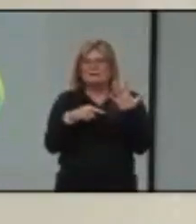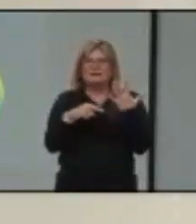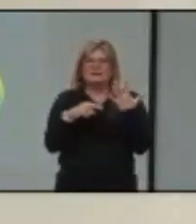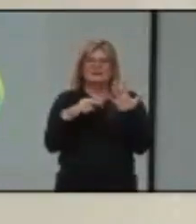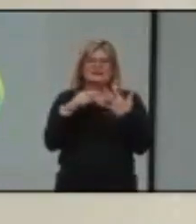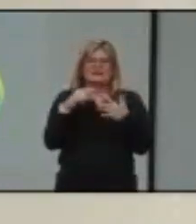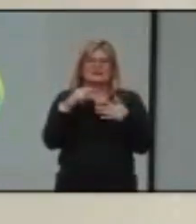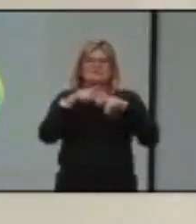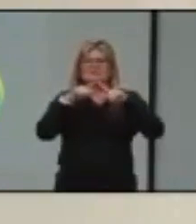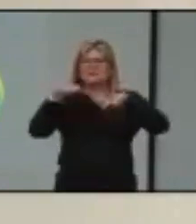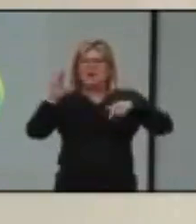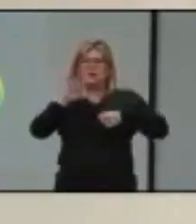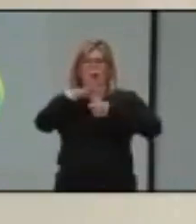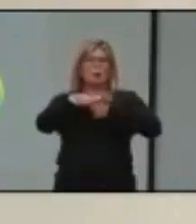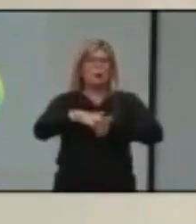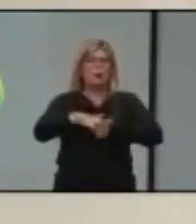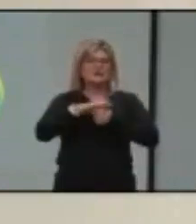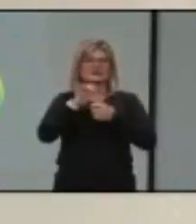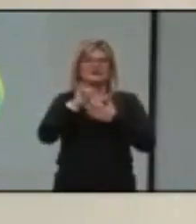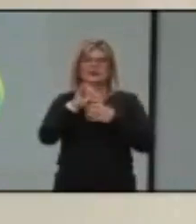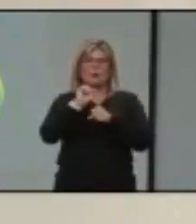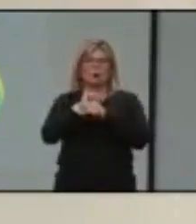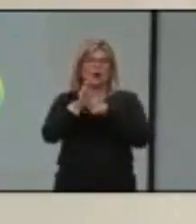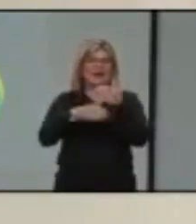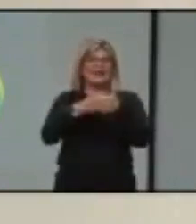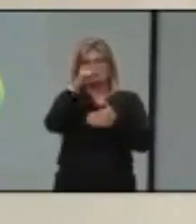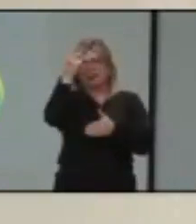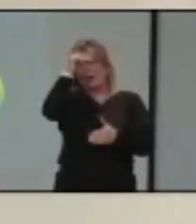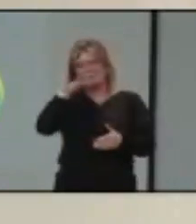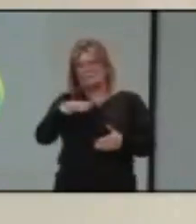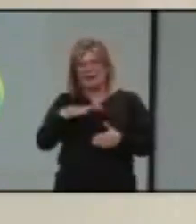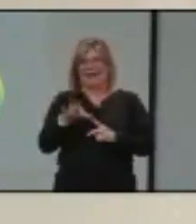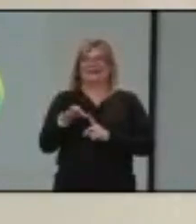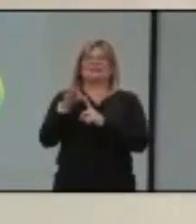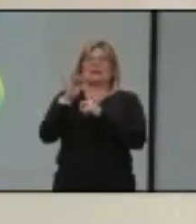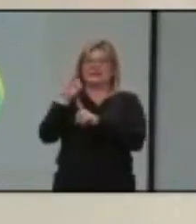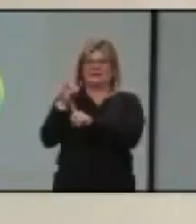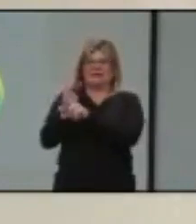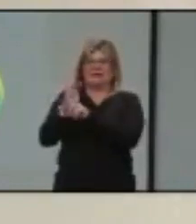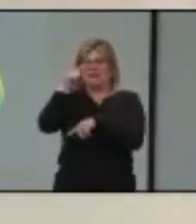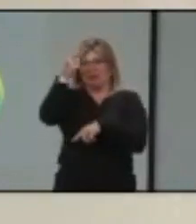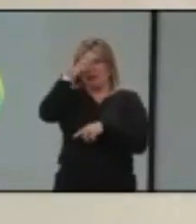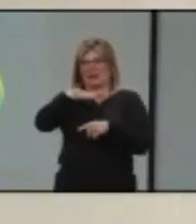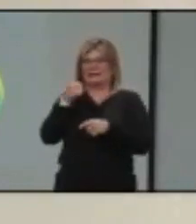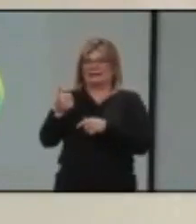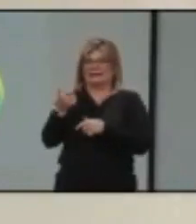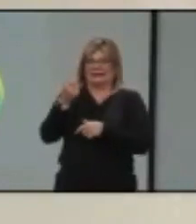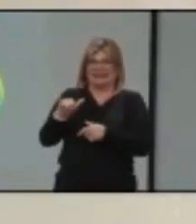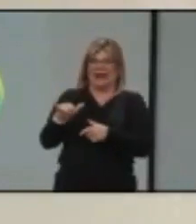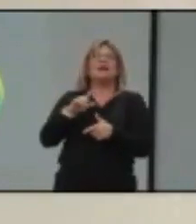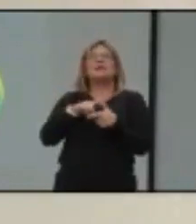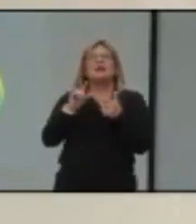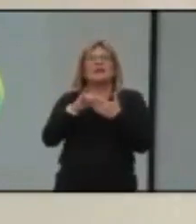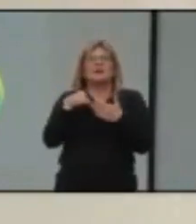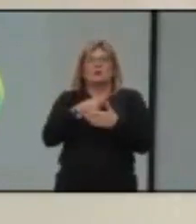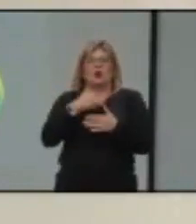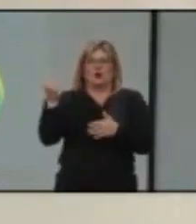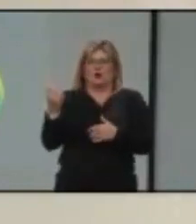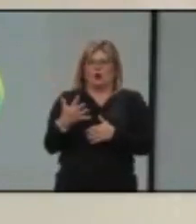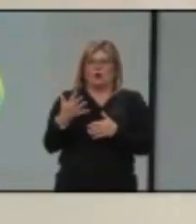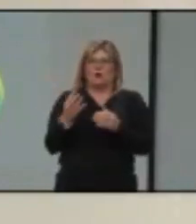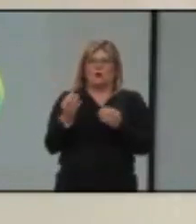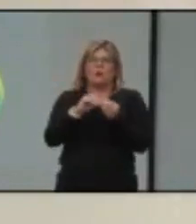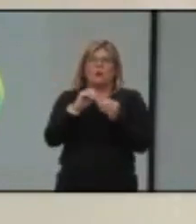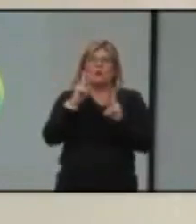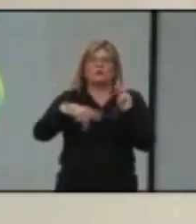the multiple systems of oppression that sort of work against black men, especially when black men are gay, that this is causing